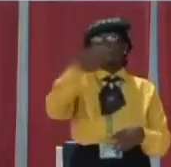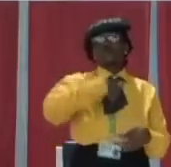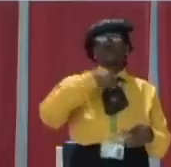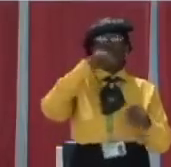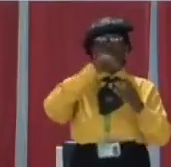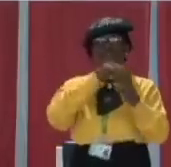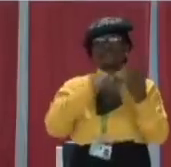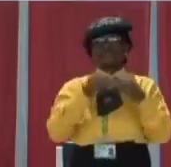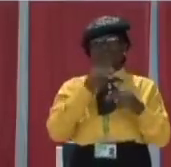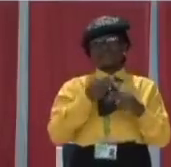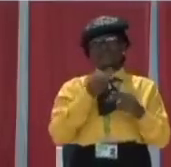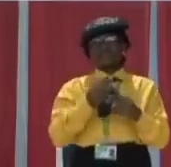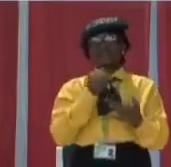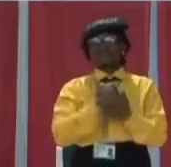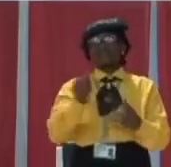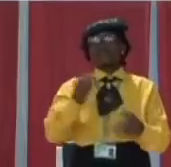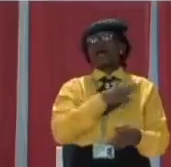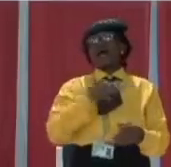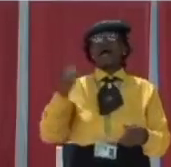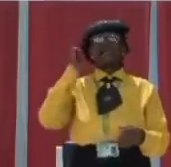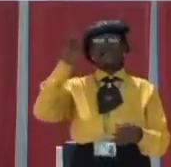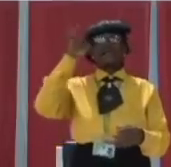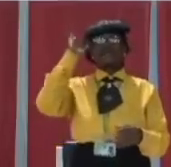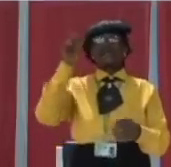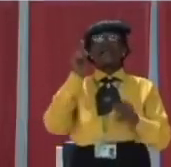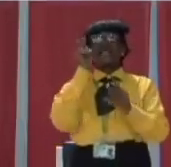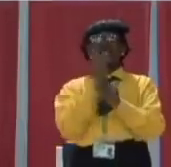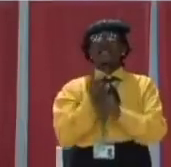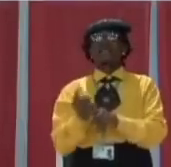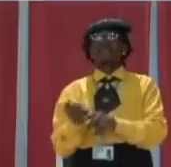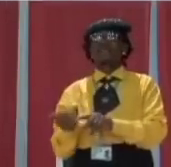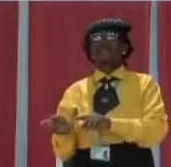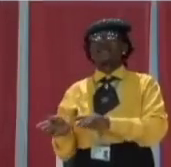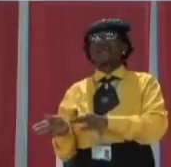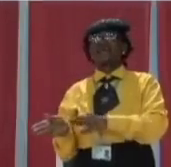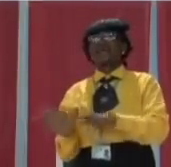And it will keep death far away from you.